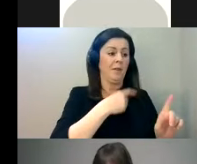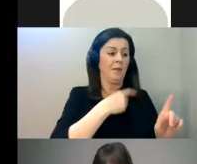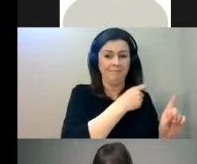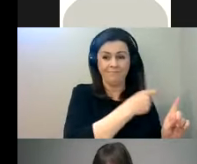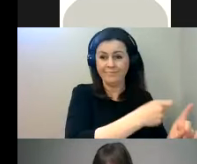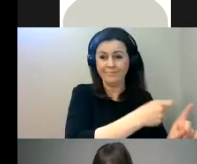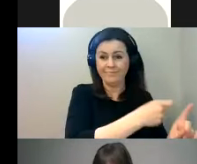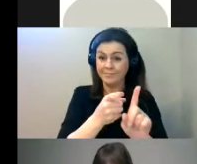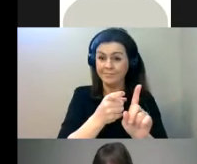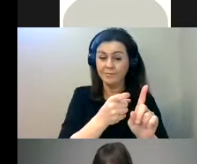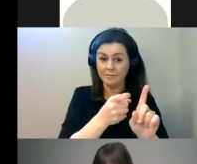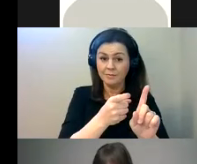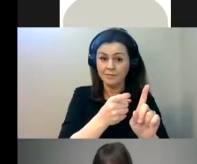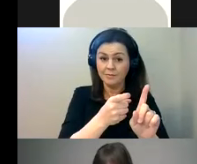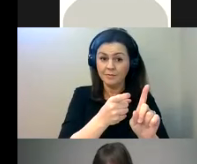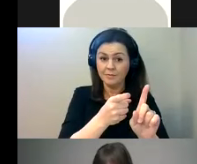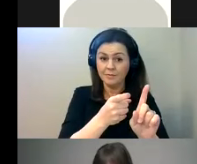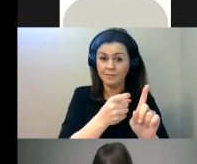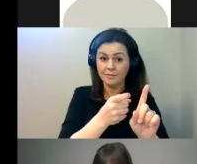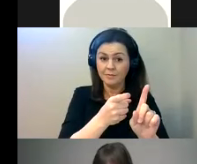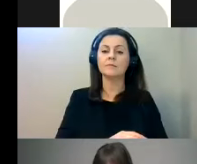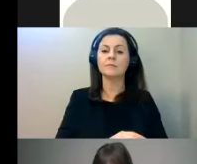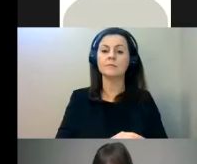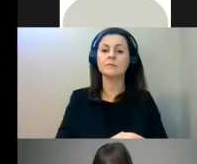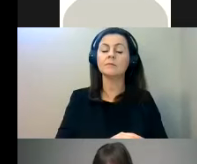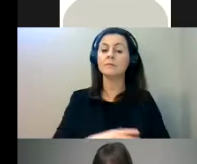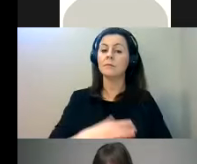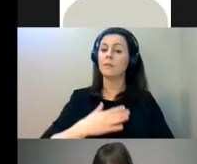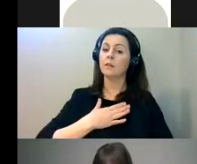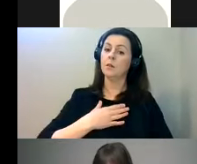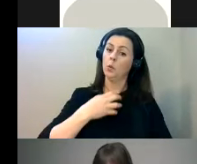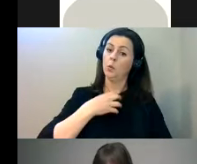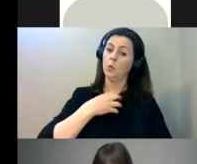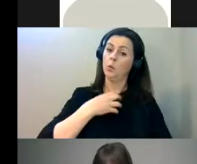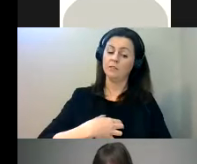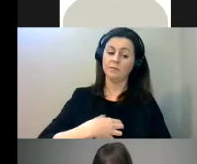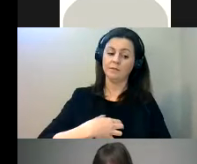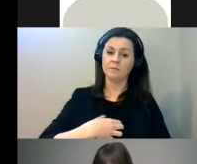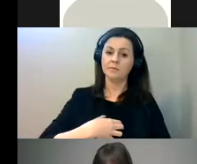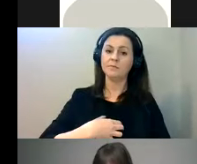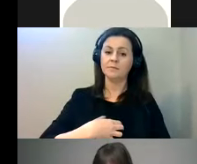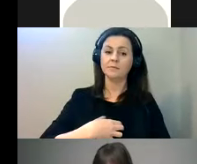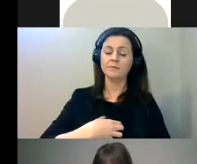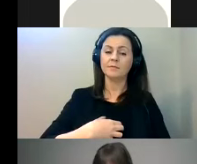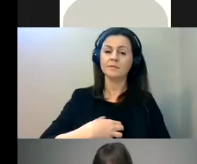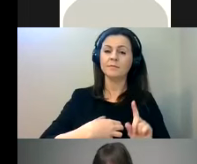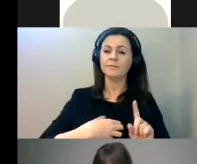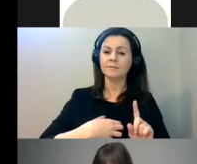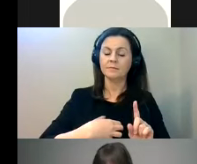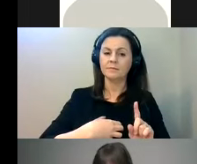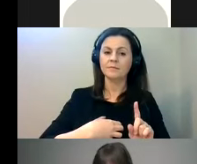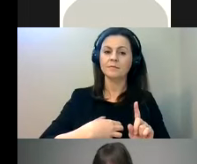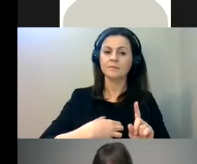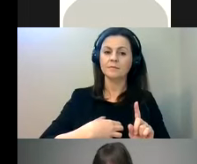is given, the devise or bequest is void so far only as it concerns the